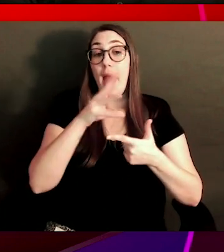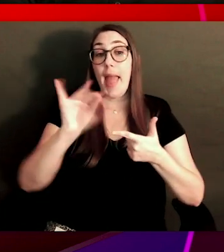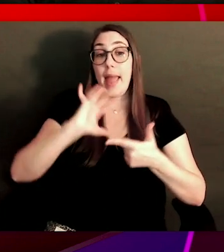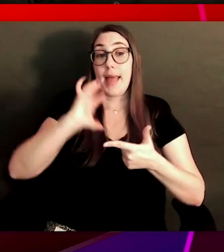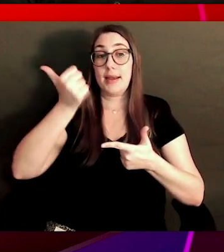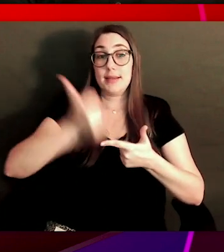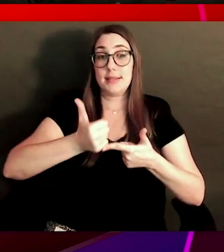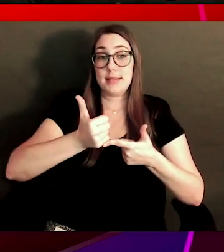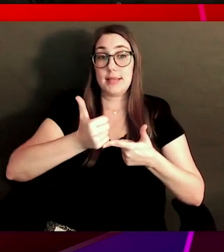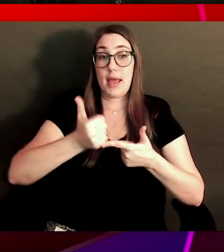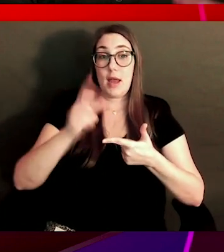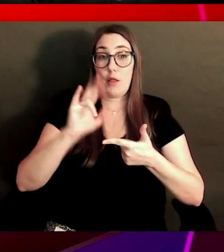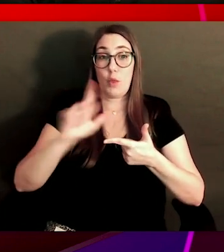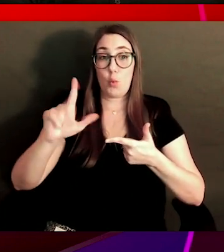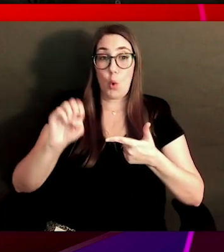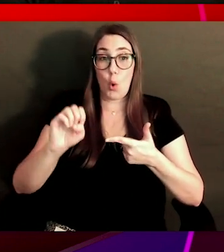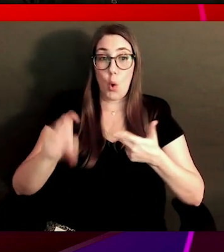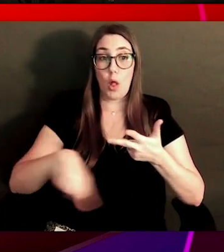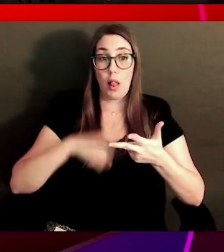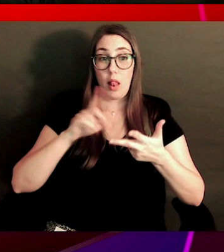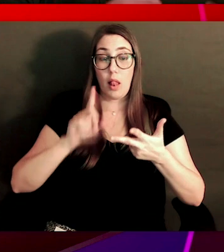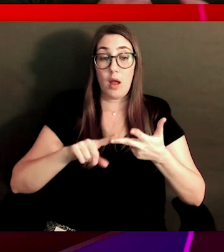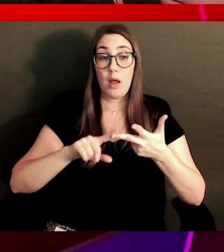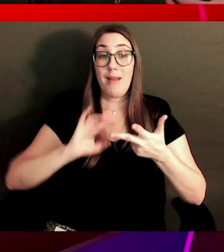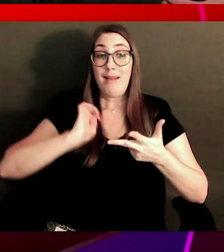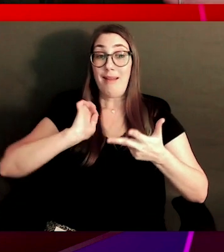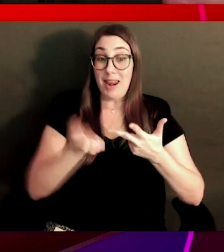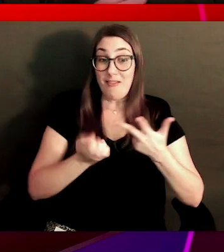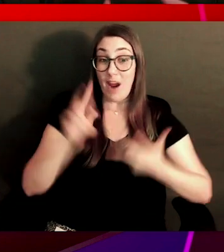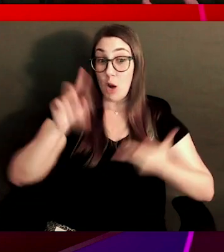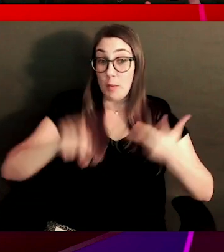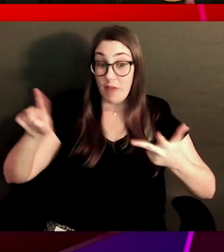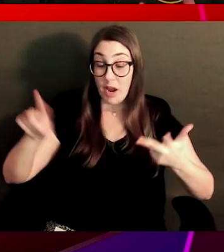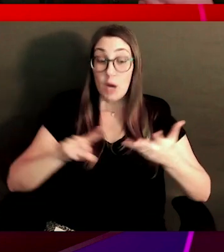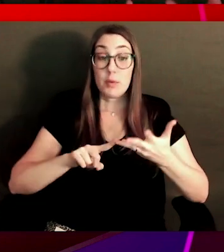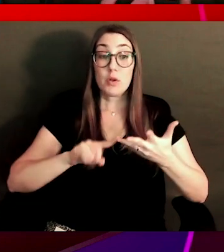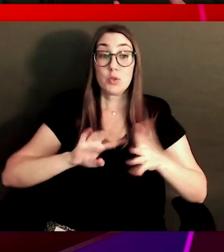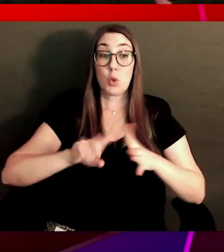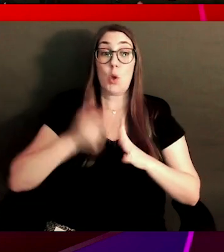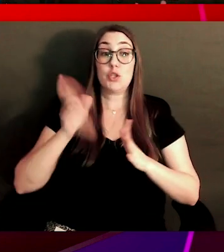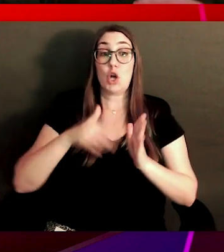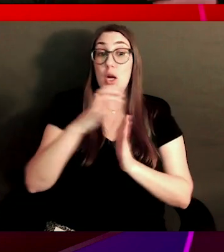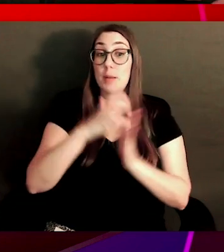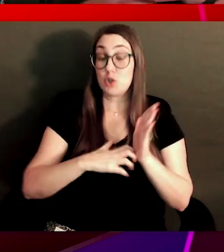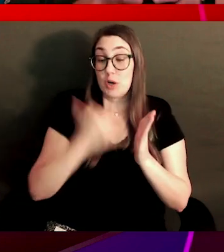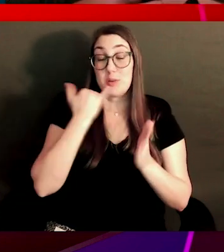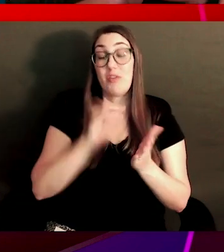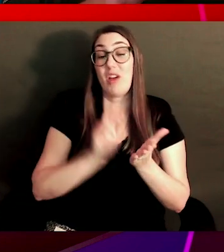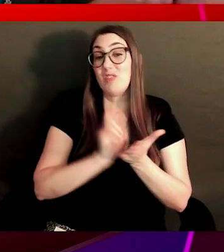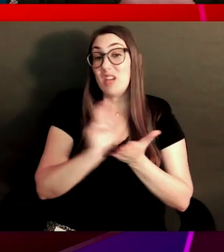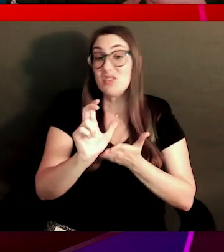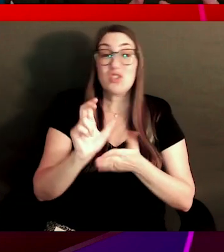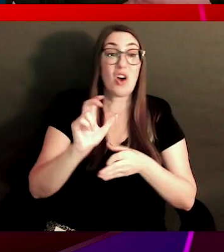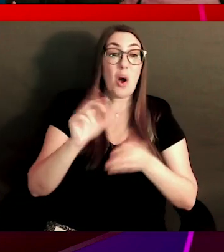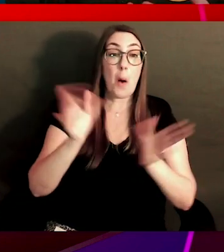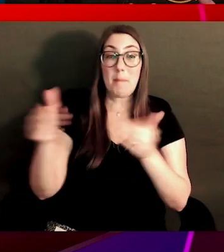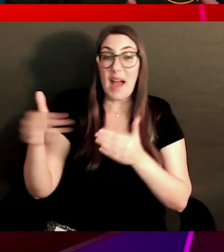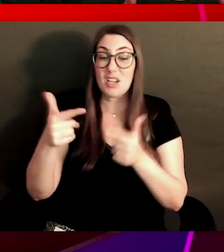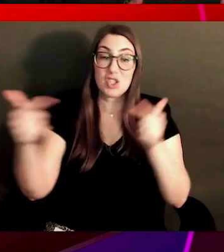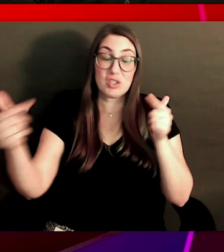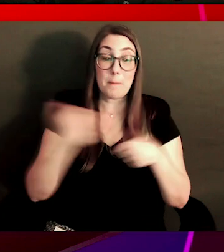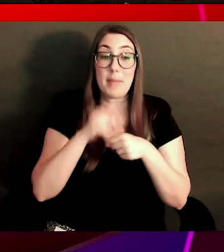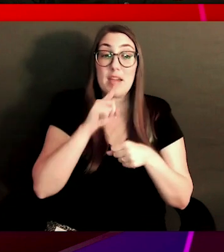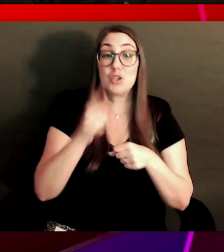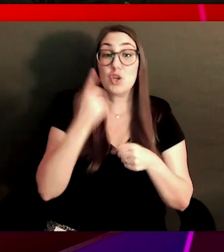I want to run the job with, environment variables, or even startup scripts if you need to install packages and things like that to make sure that your notebook will run